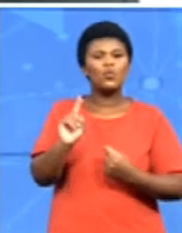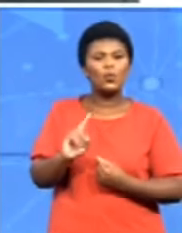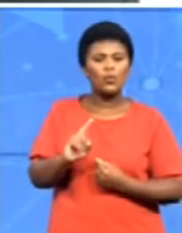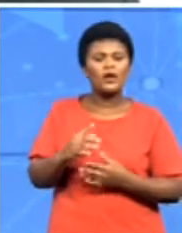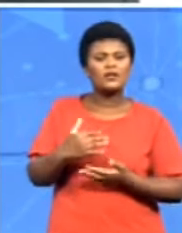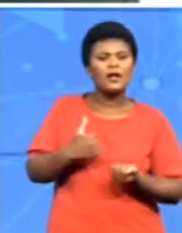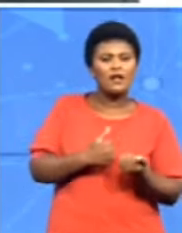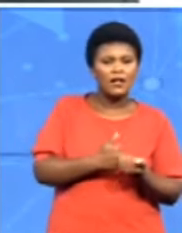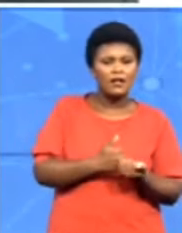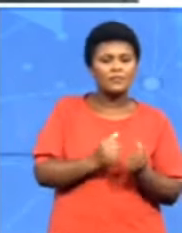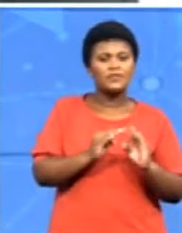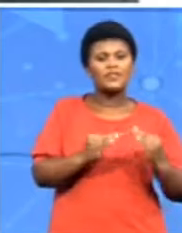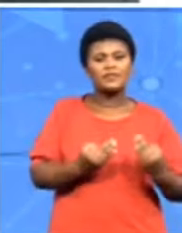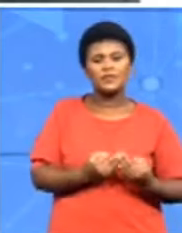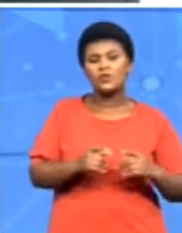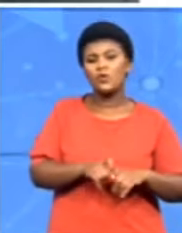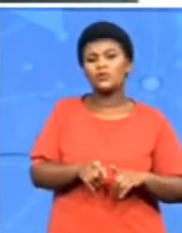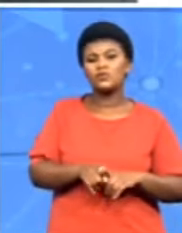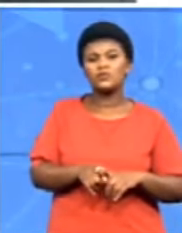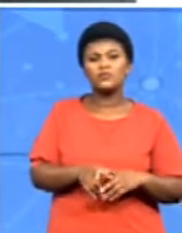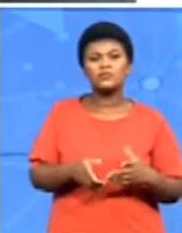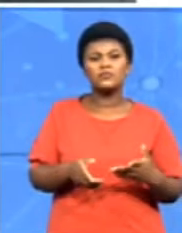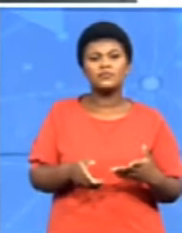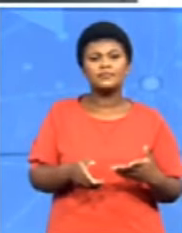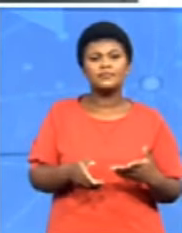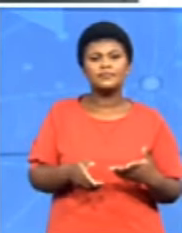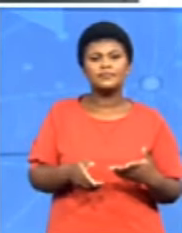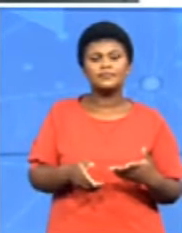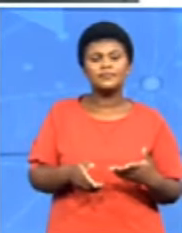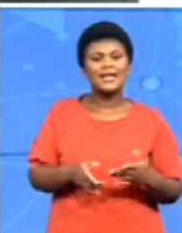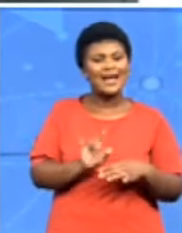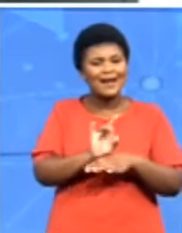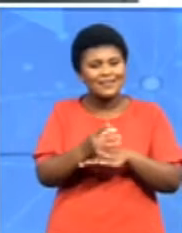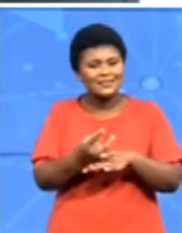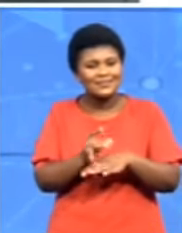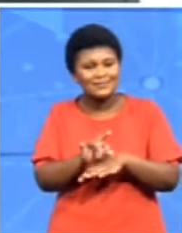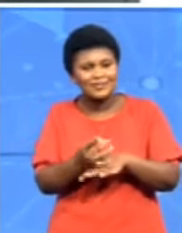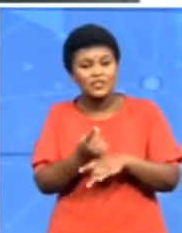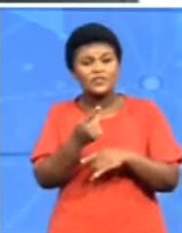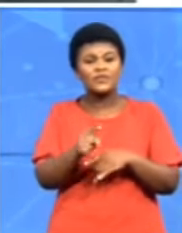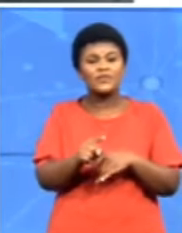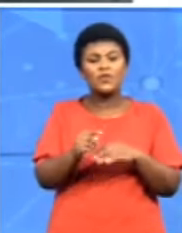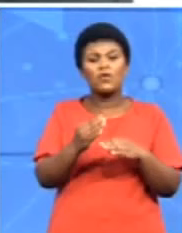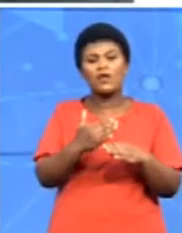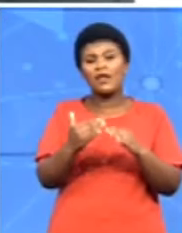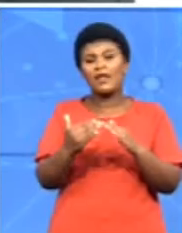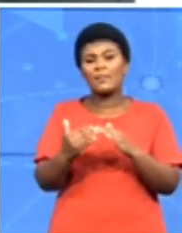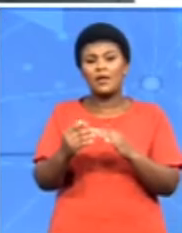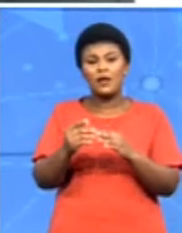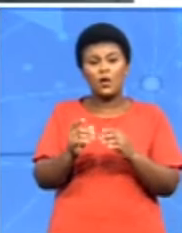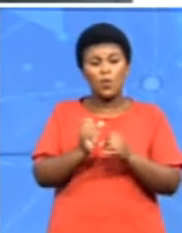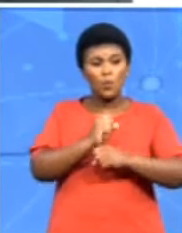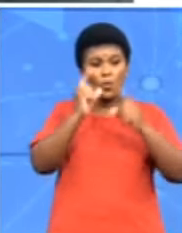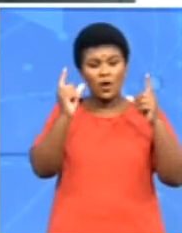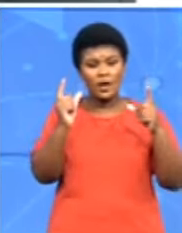of giving counseling to the neighbors, because they woke up to a horror scene that day. Yes, definitely. Government has